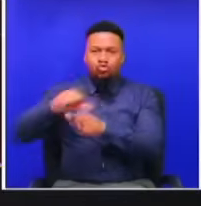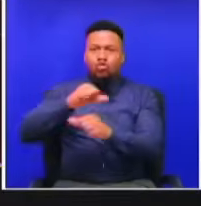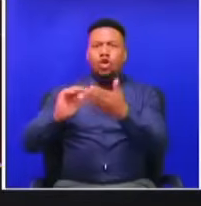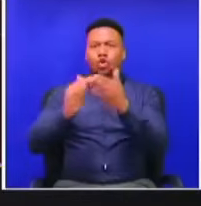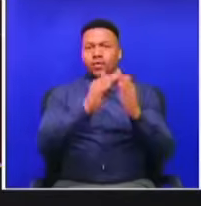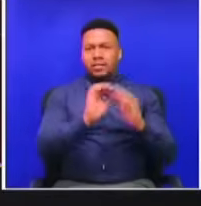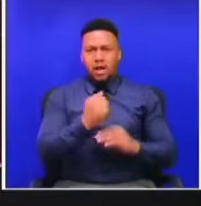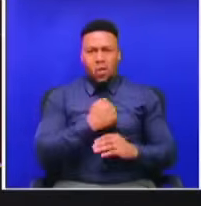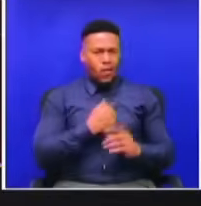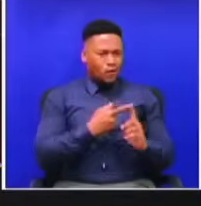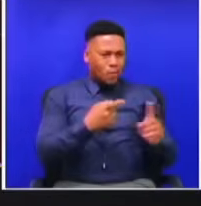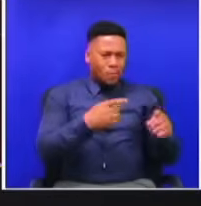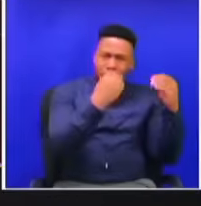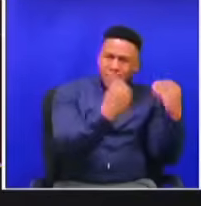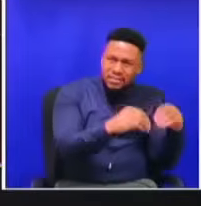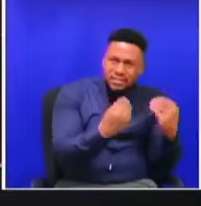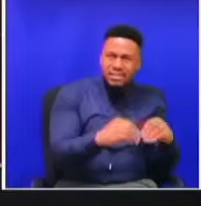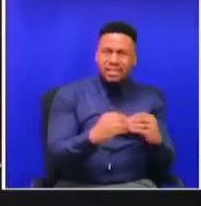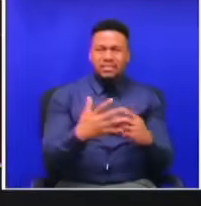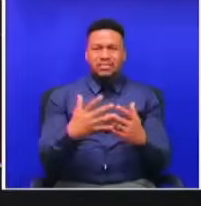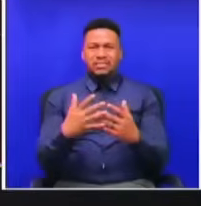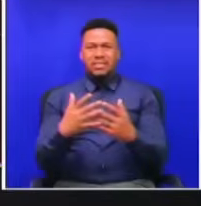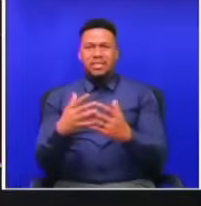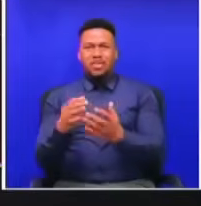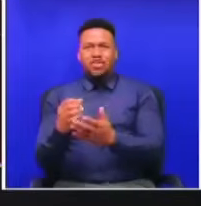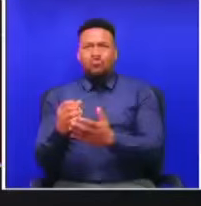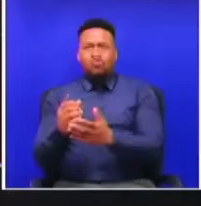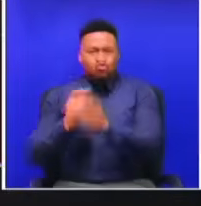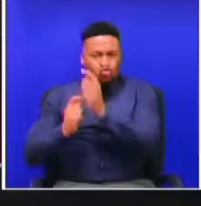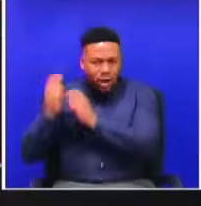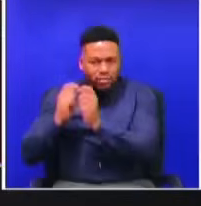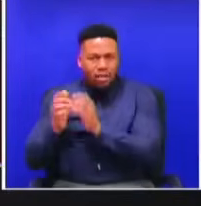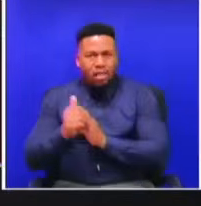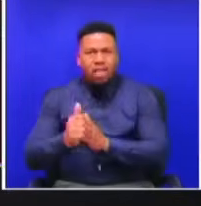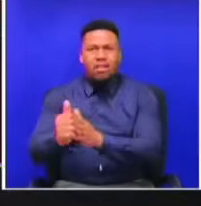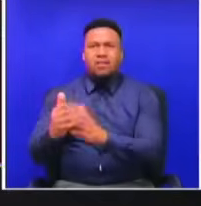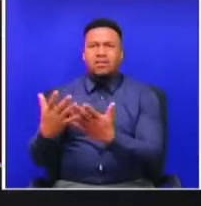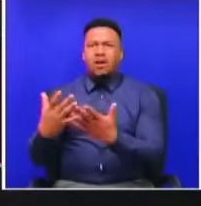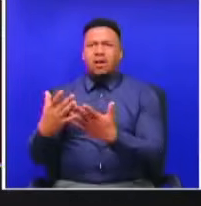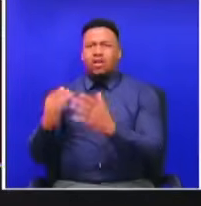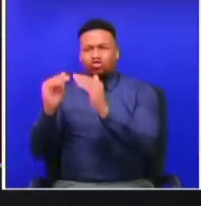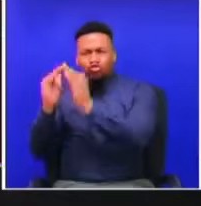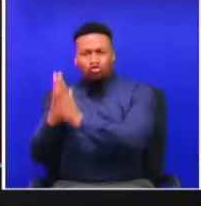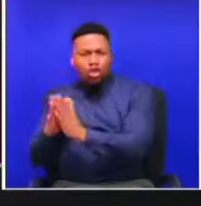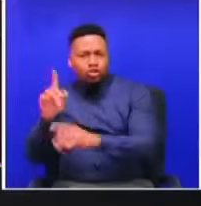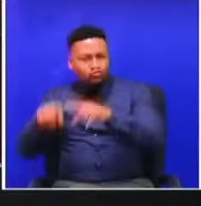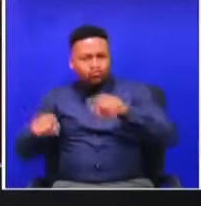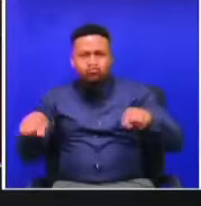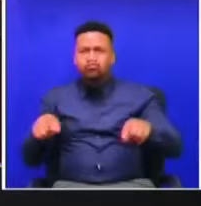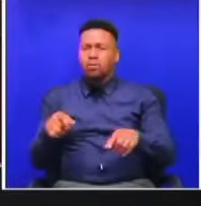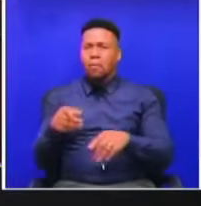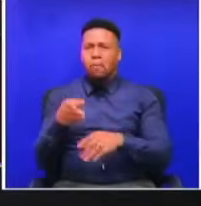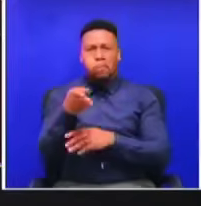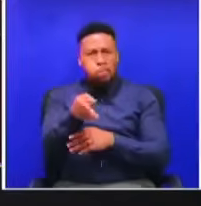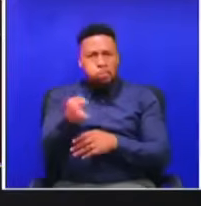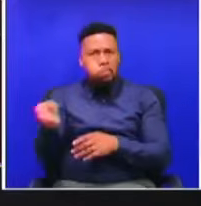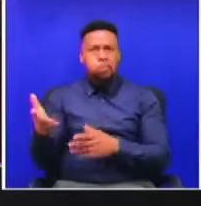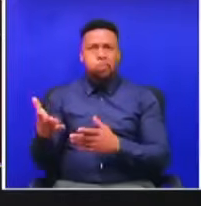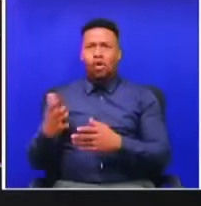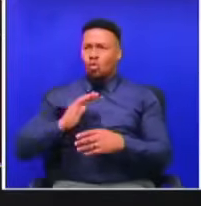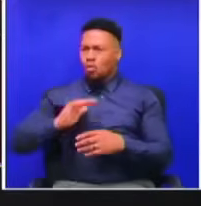labor to traditional leaders and faith-based organizations. There were organizations of